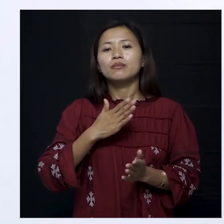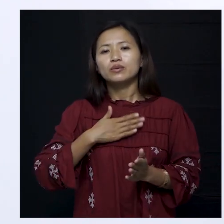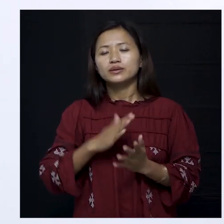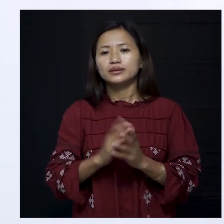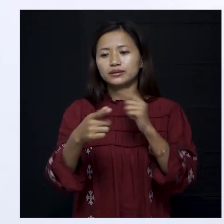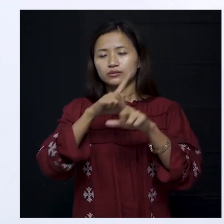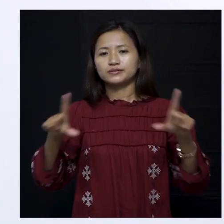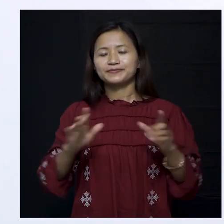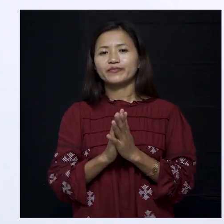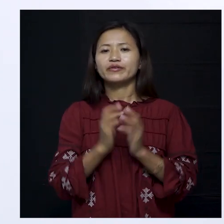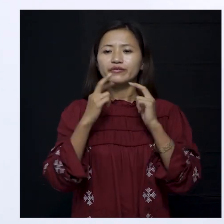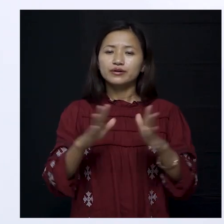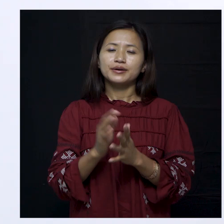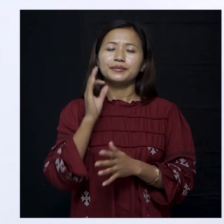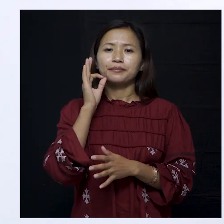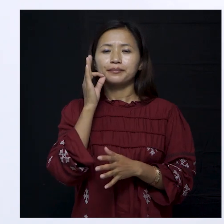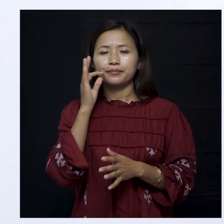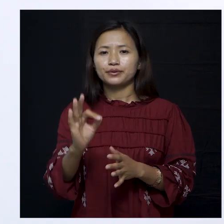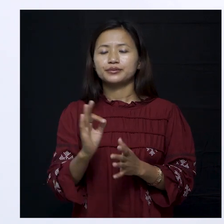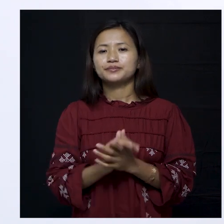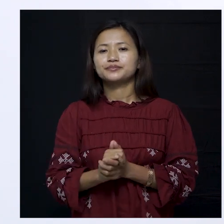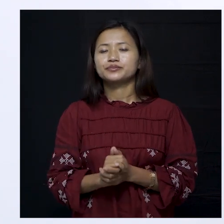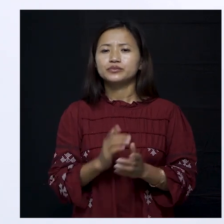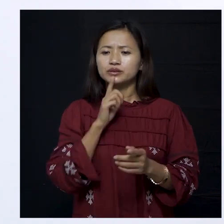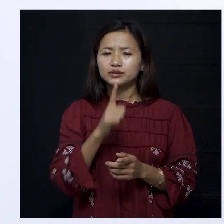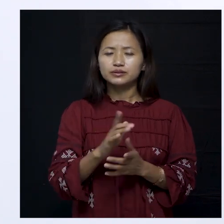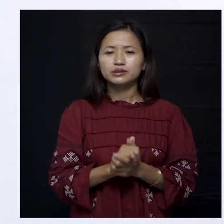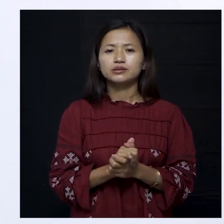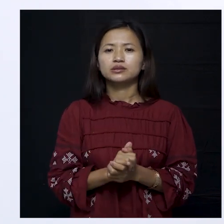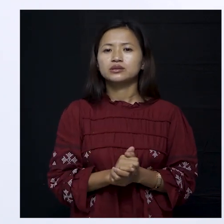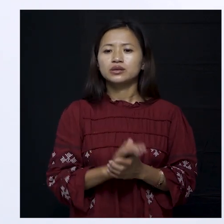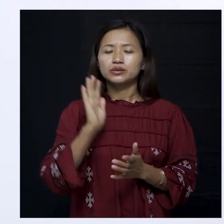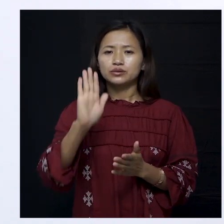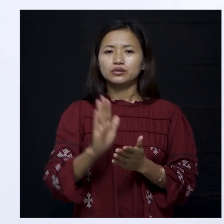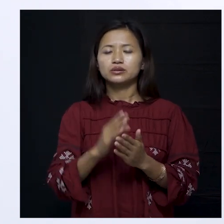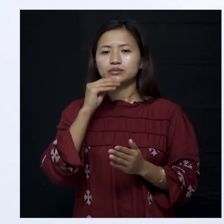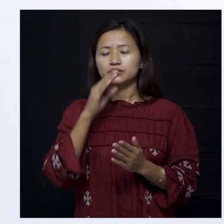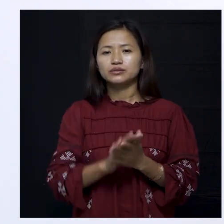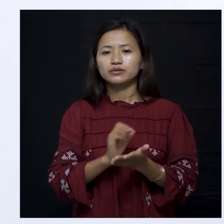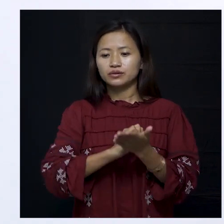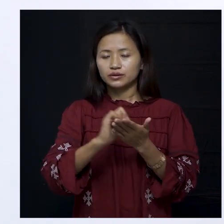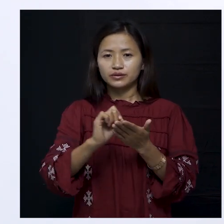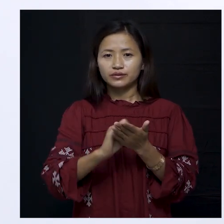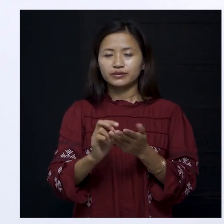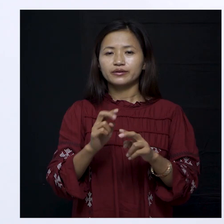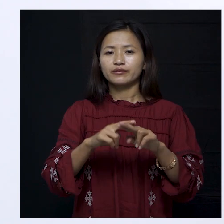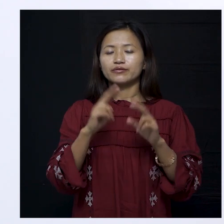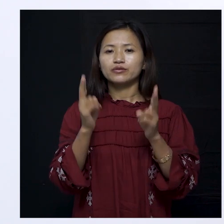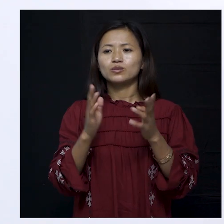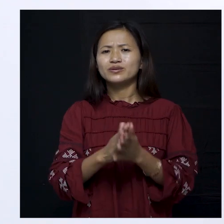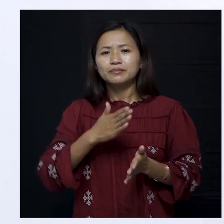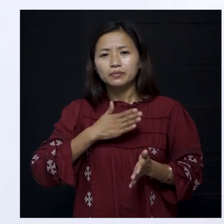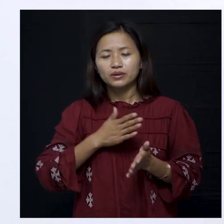very important. You know what is polite language, right? You have to make sure that your speech has to be written in a formal and polite